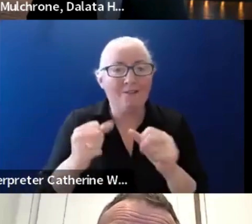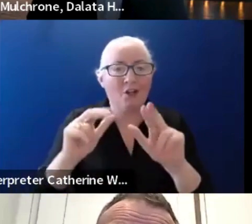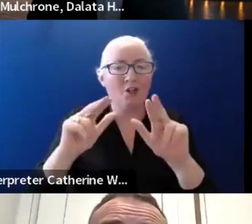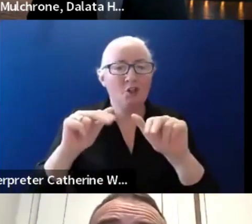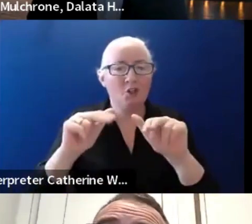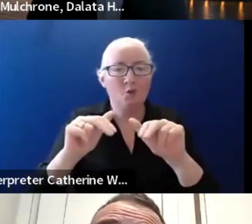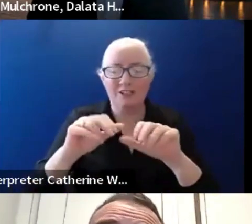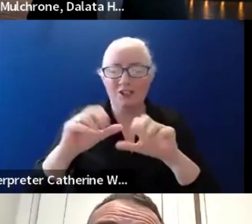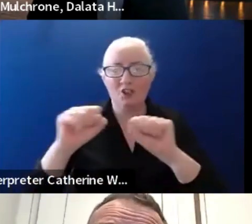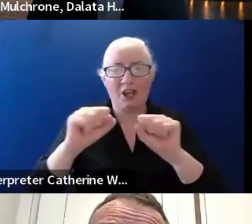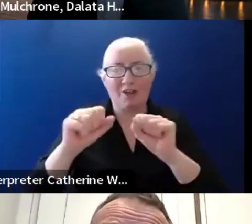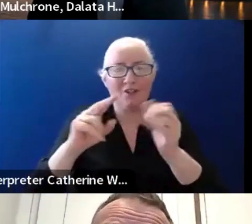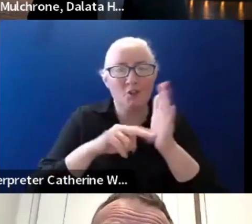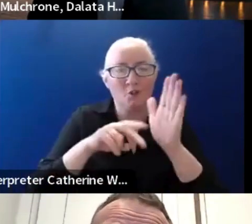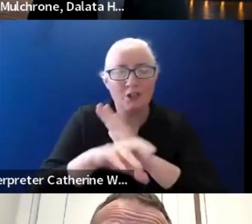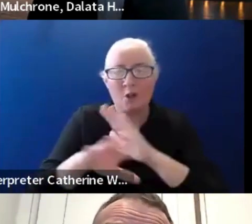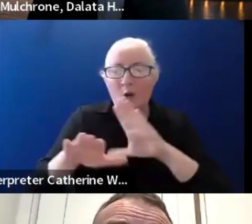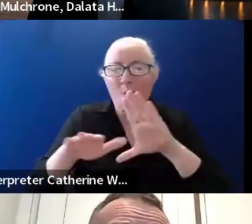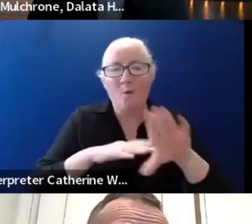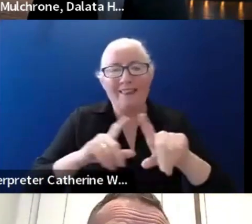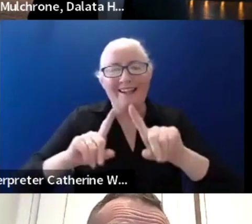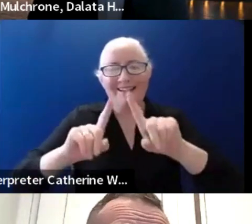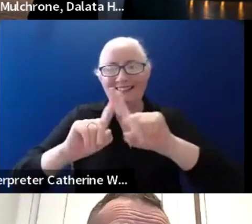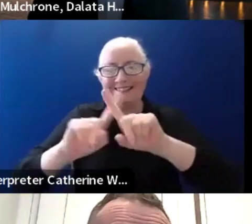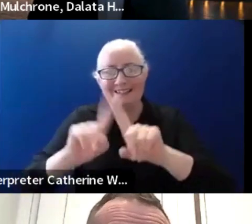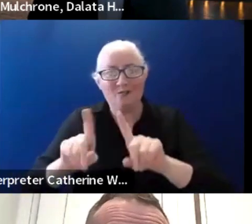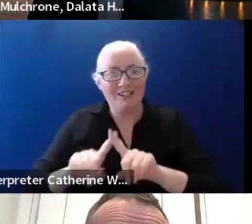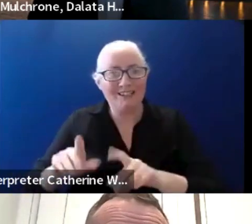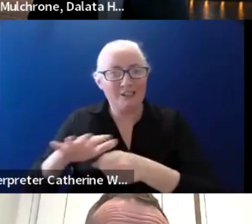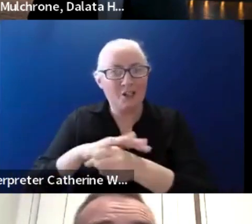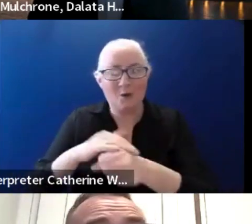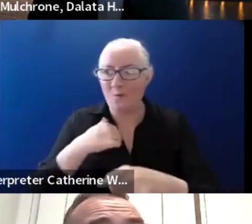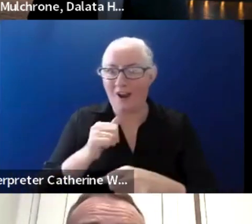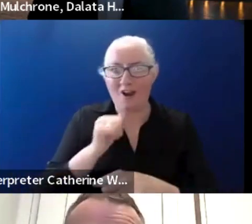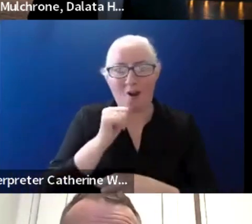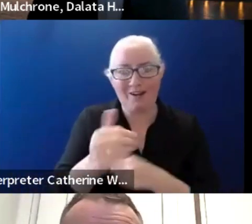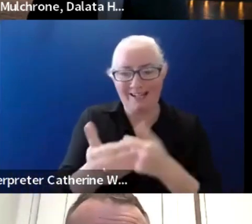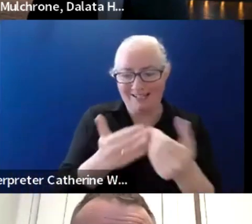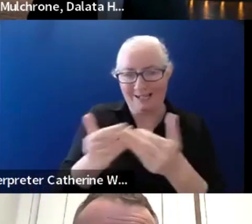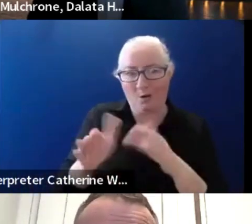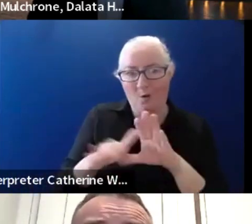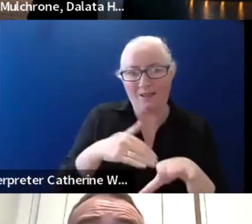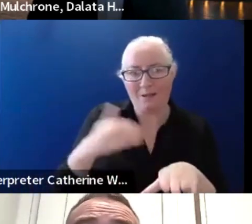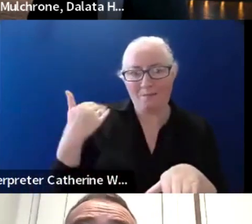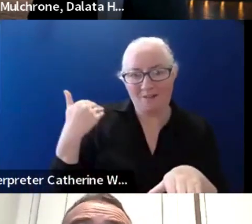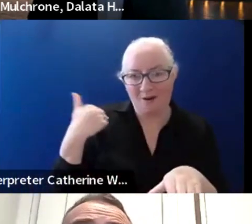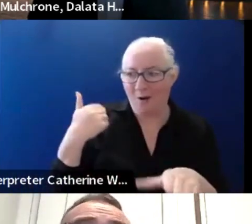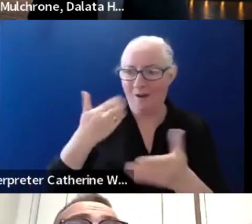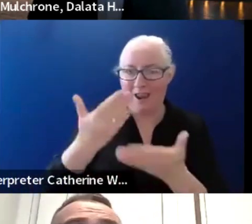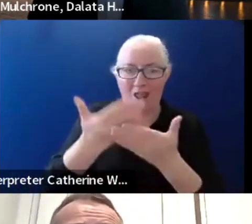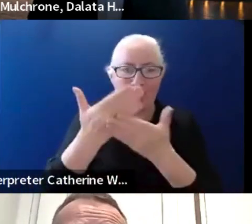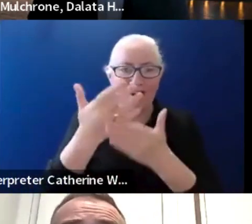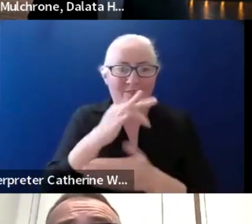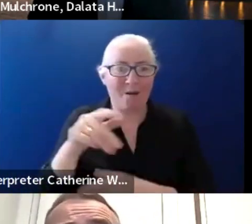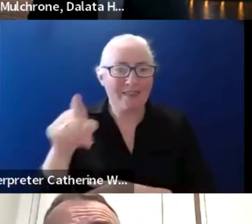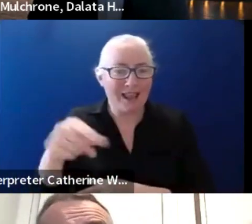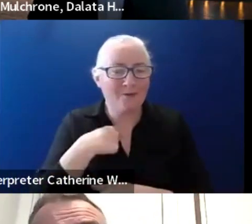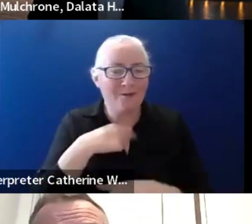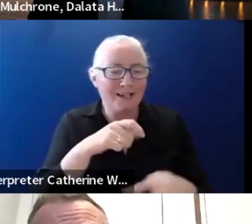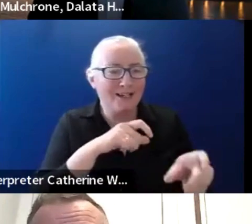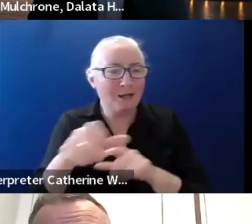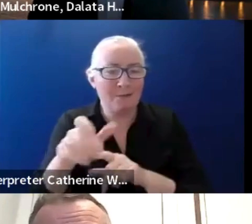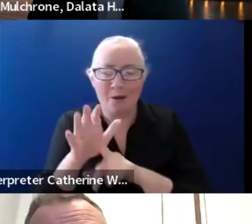new service users with different situations that we've not dealt with before, because we can learn from that and we can keep pushing